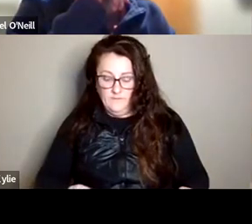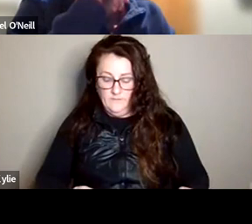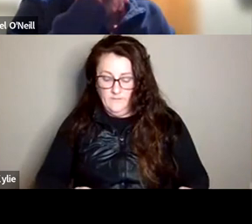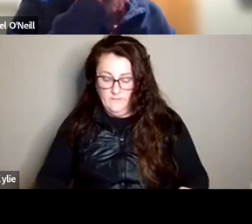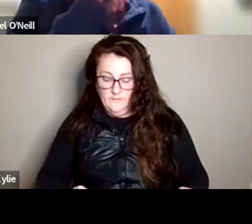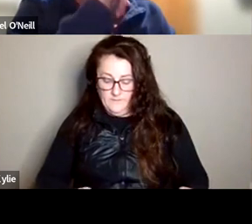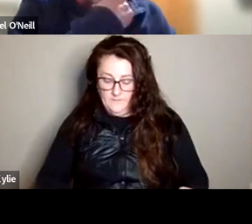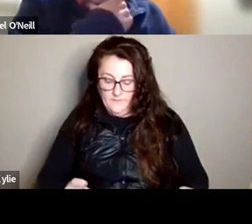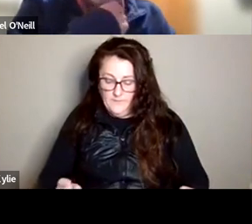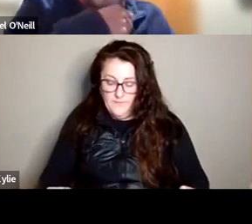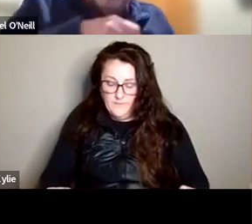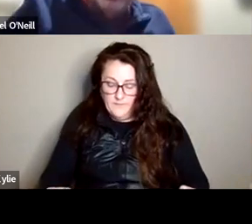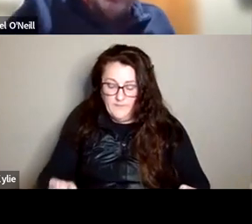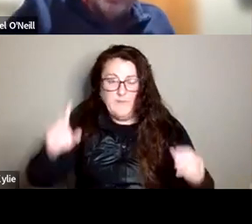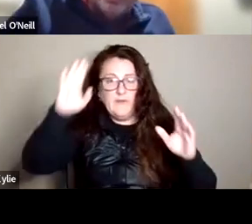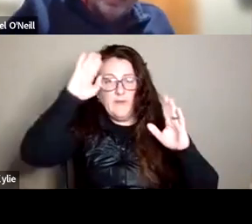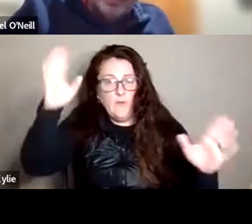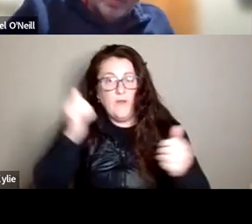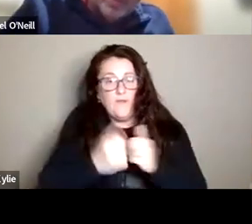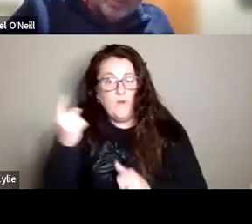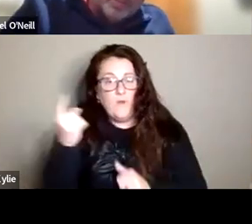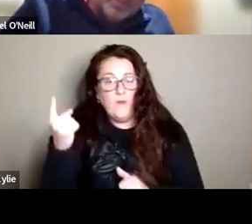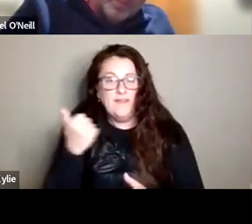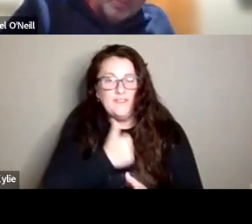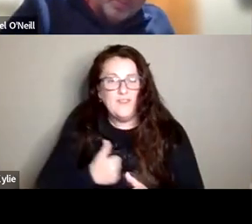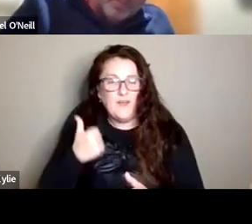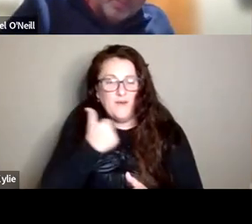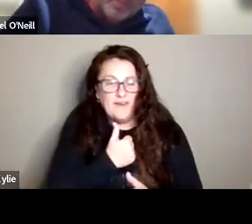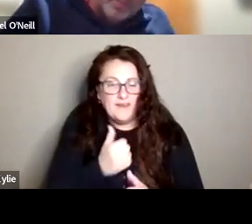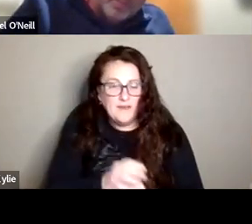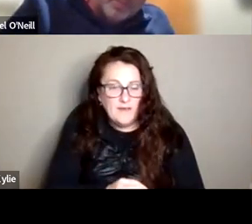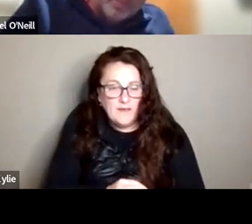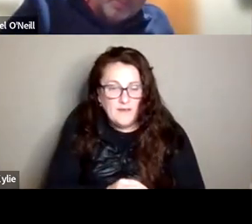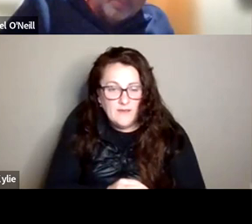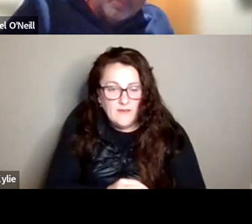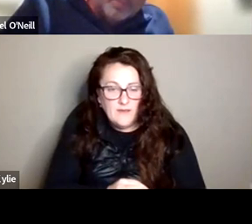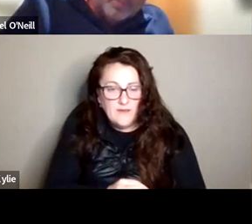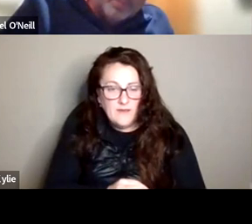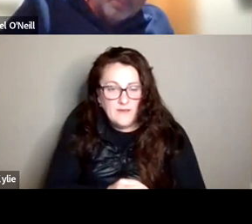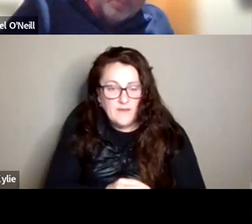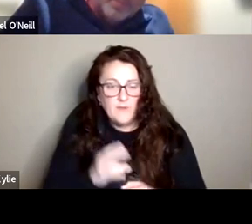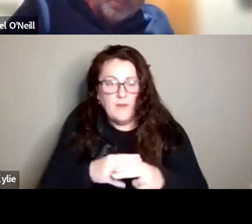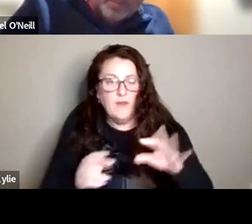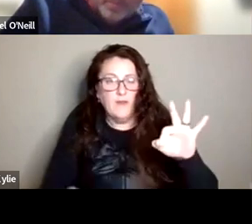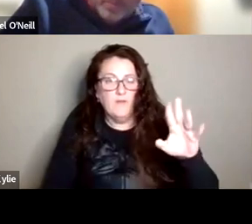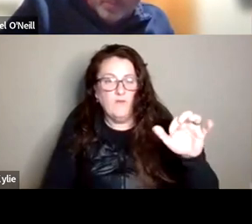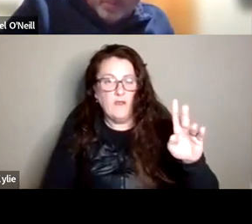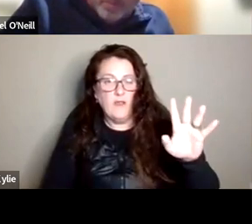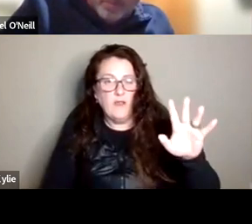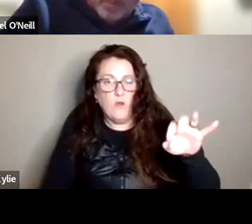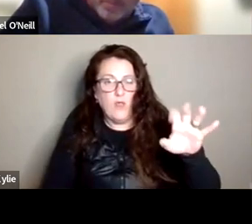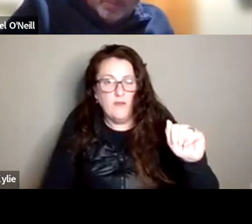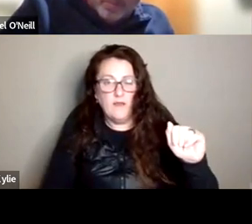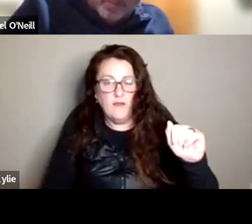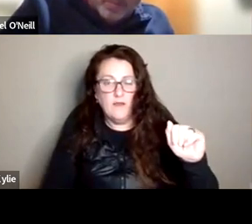Hello, everybody. Sorry, too many buttons to click. My name is Franklin Peralta.